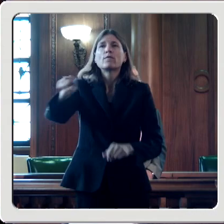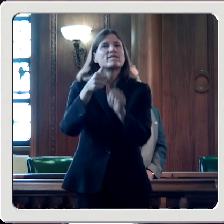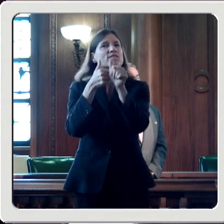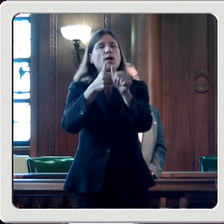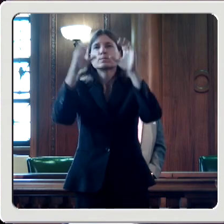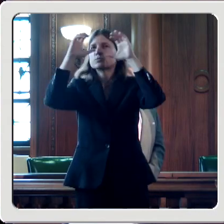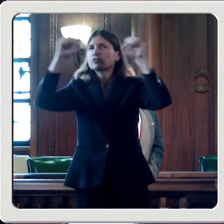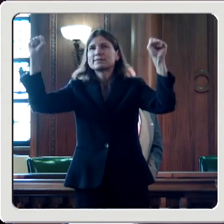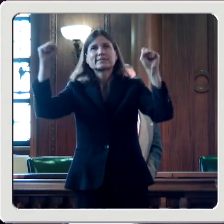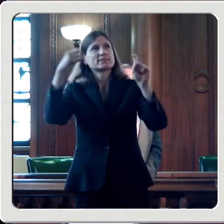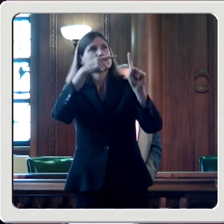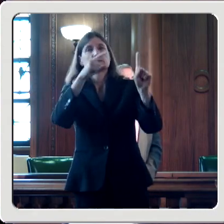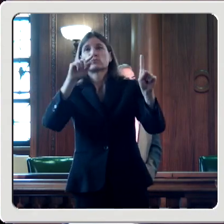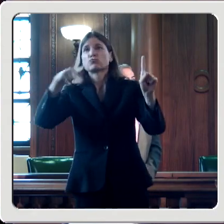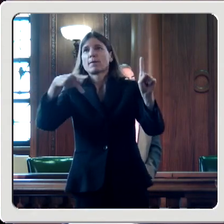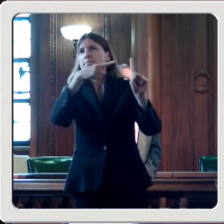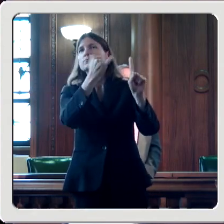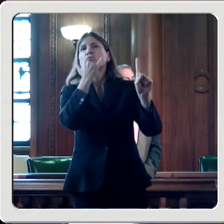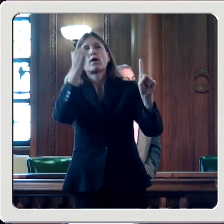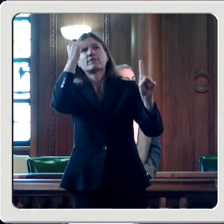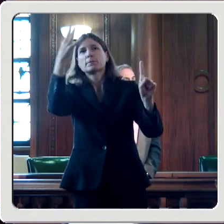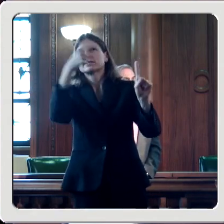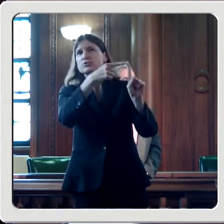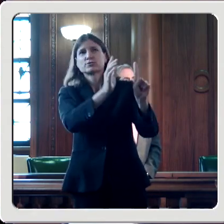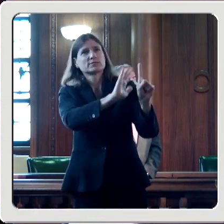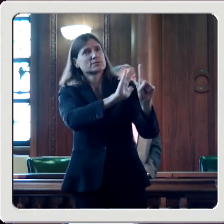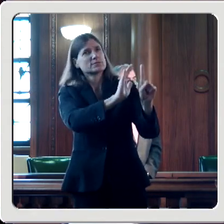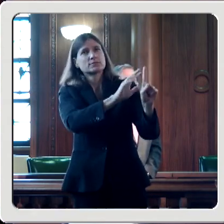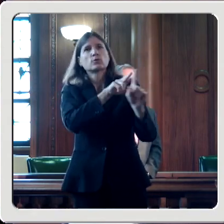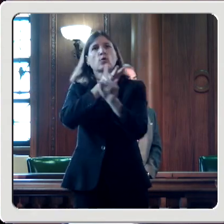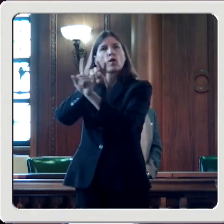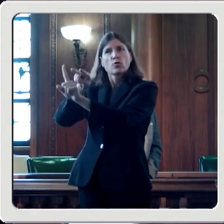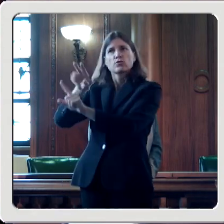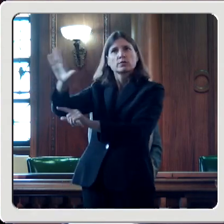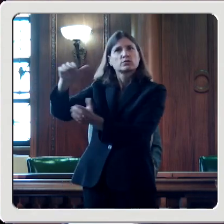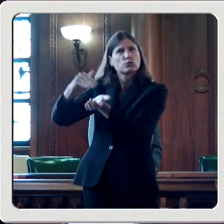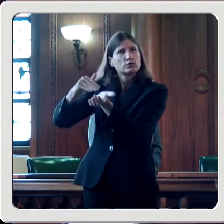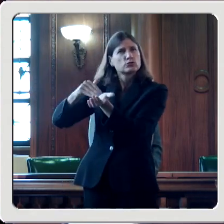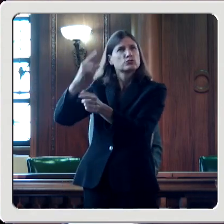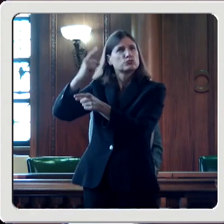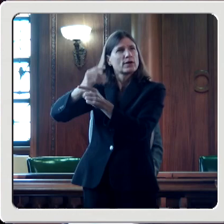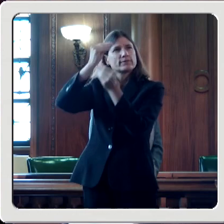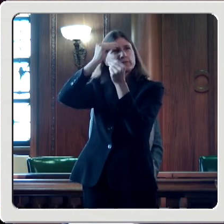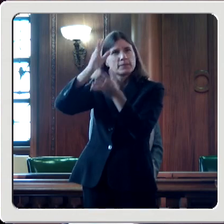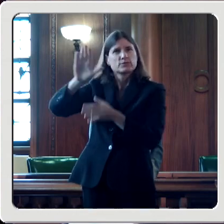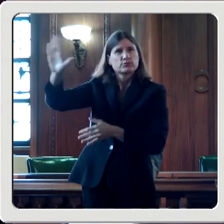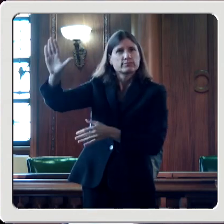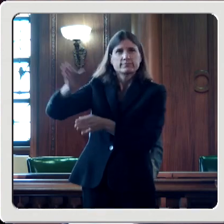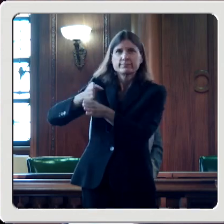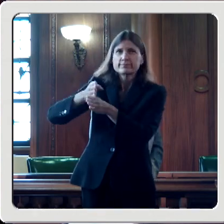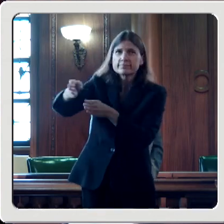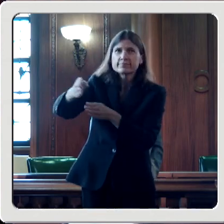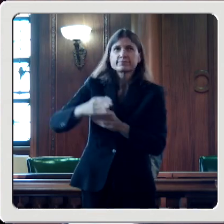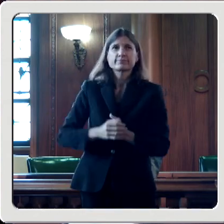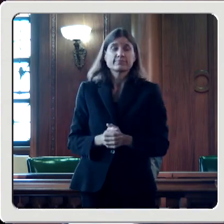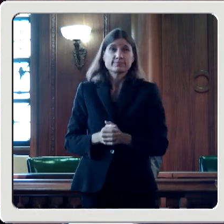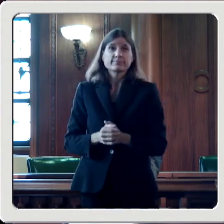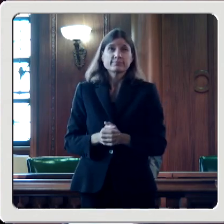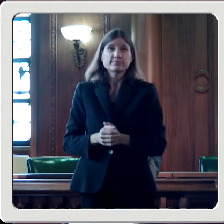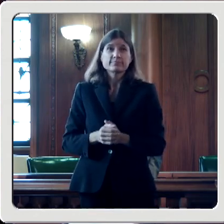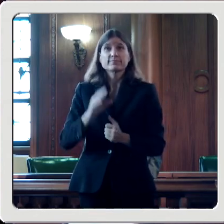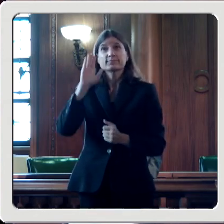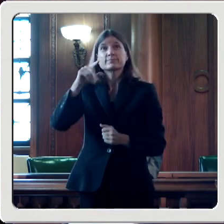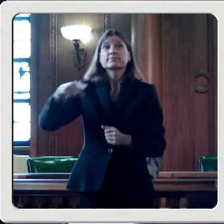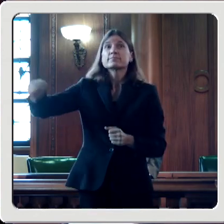that are much more precise and much more effective. Convalescent plasma is a non-standard product because each